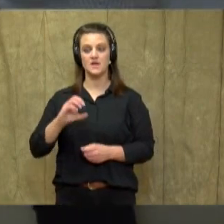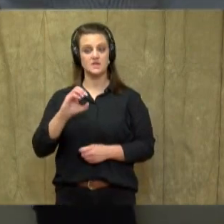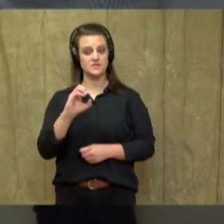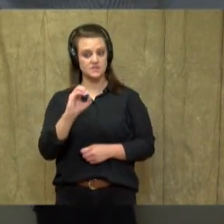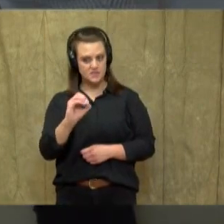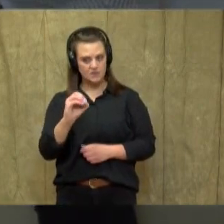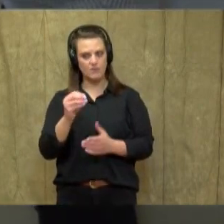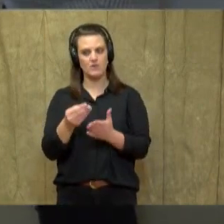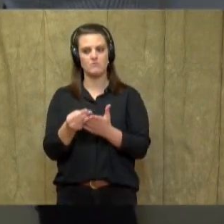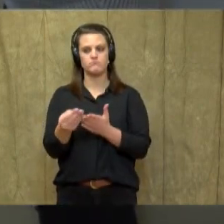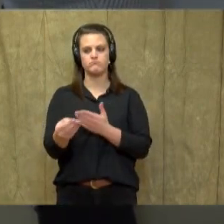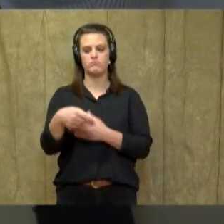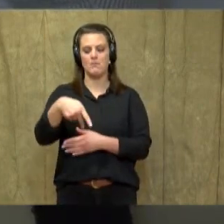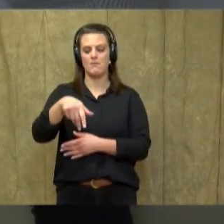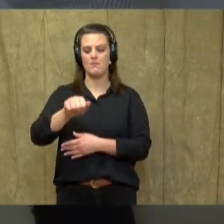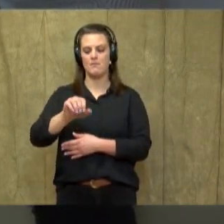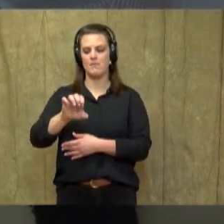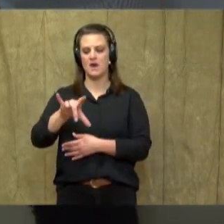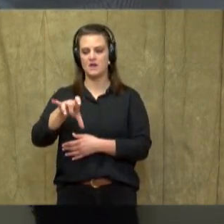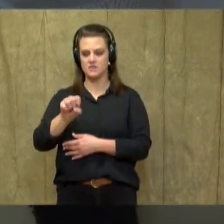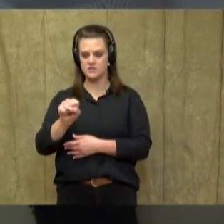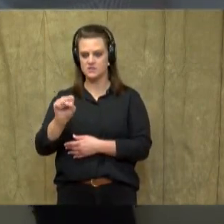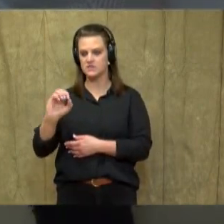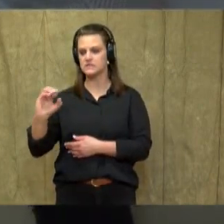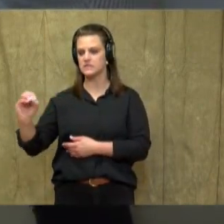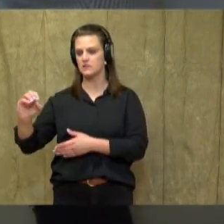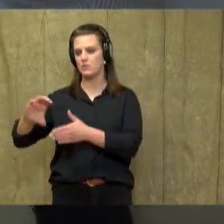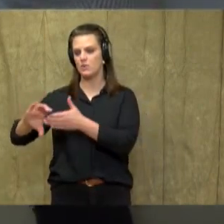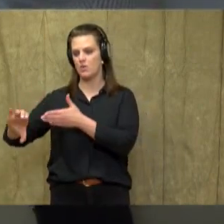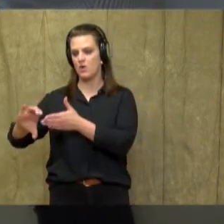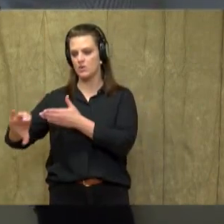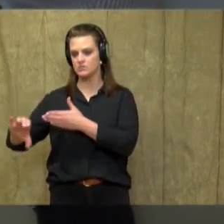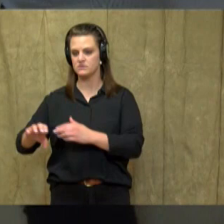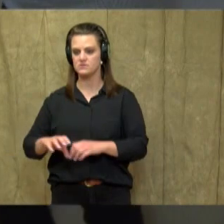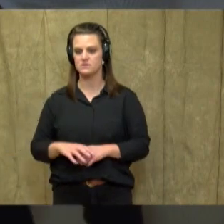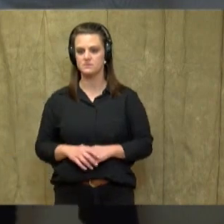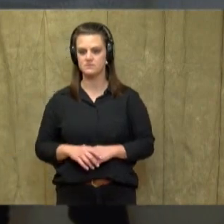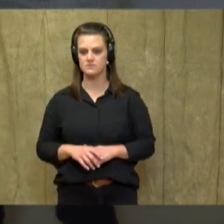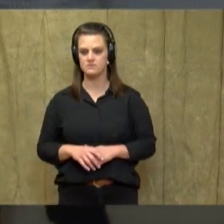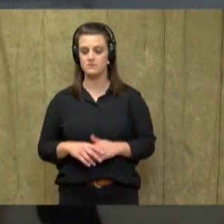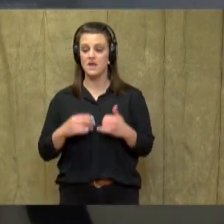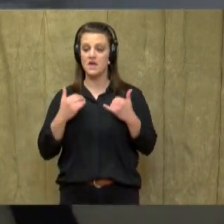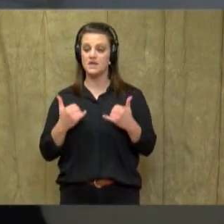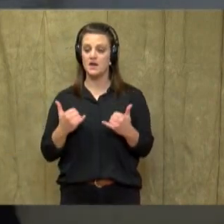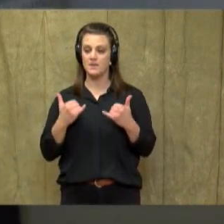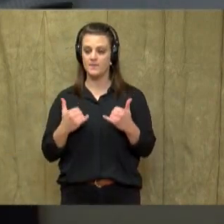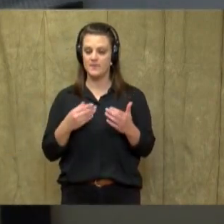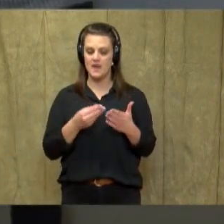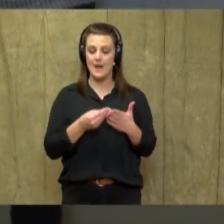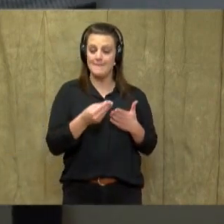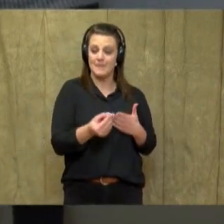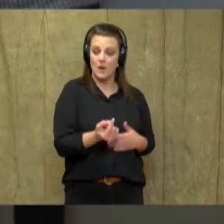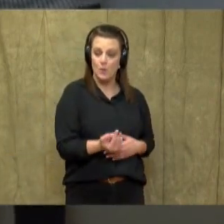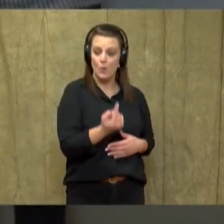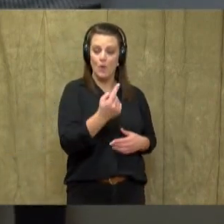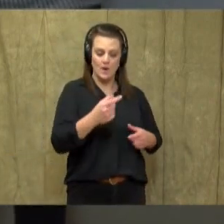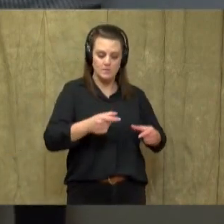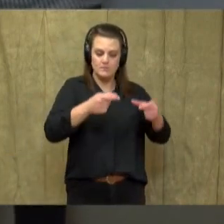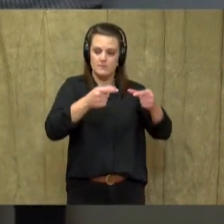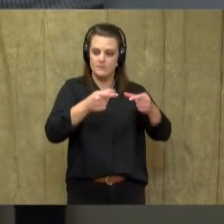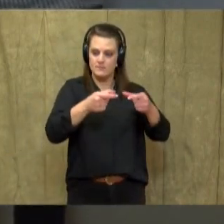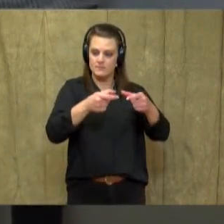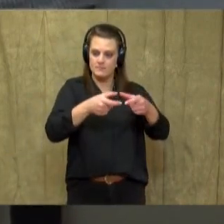0 packages and 0 cards. All right, now, if I have 1